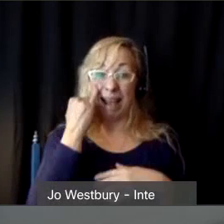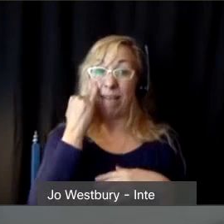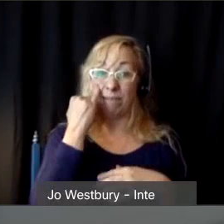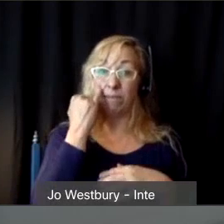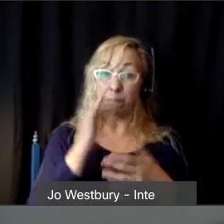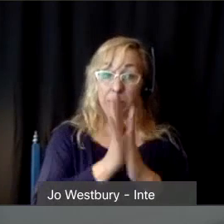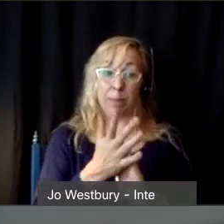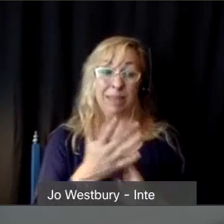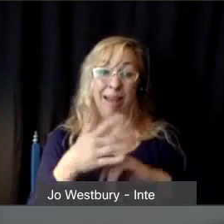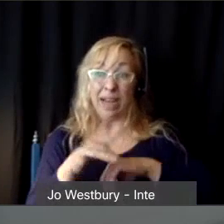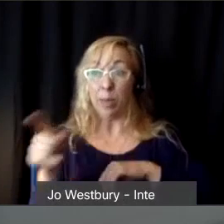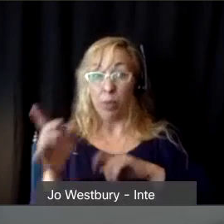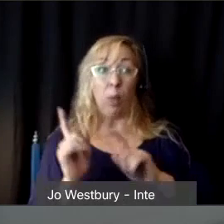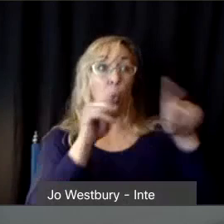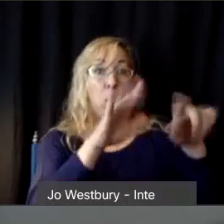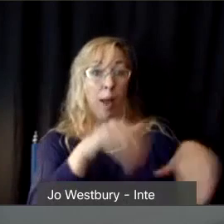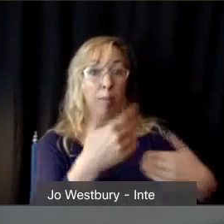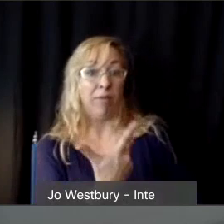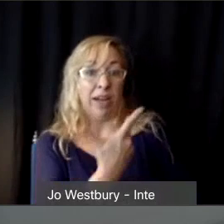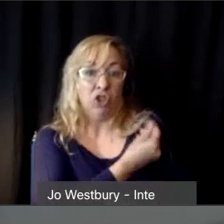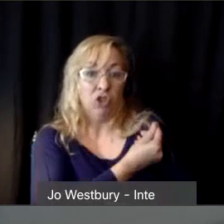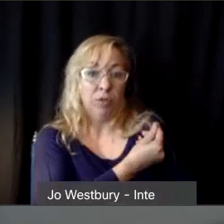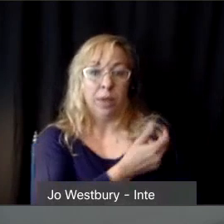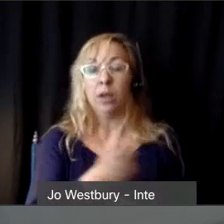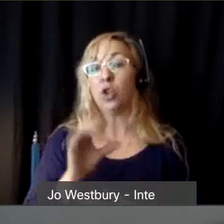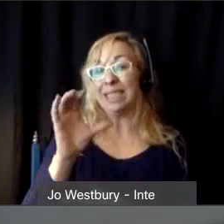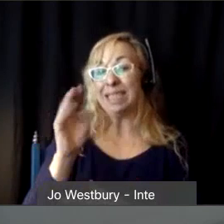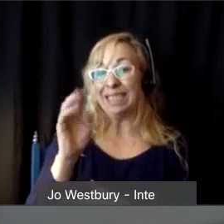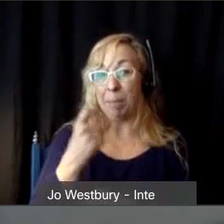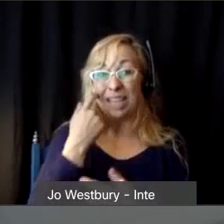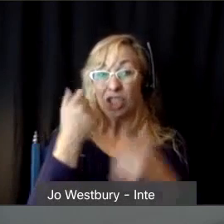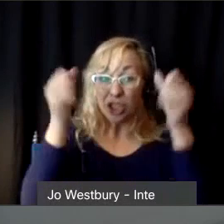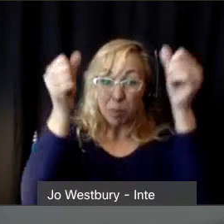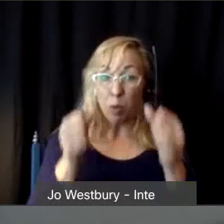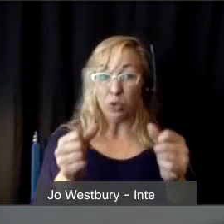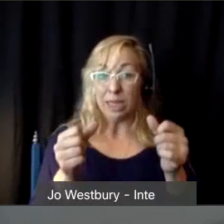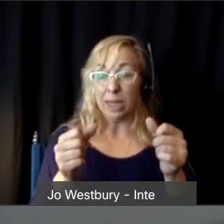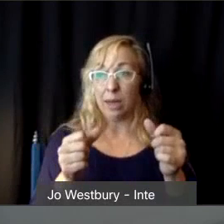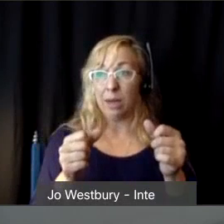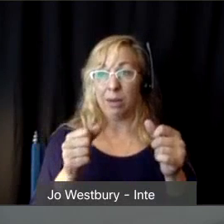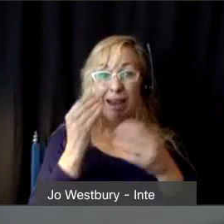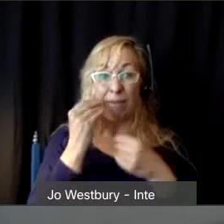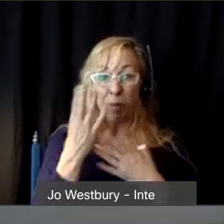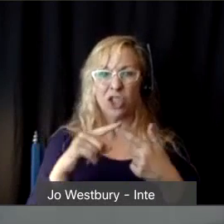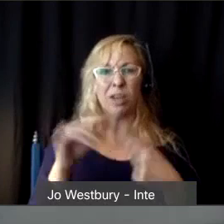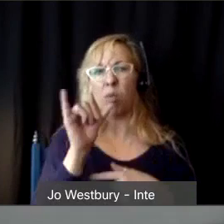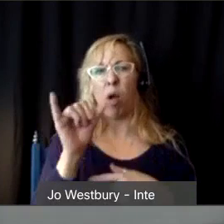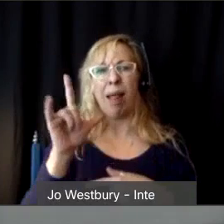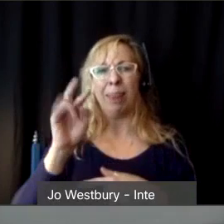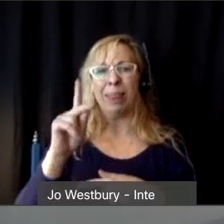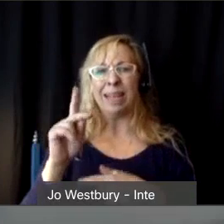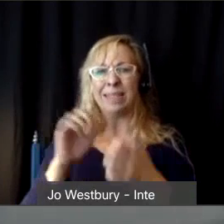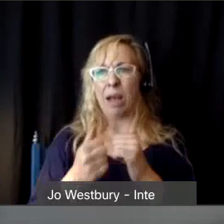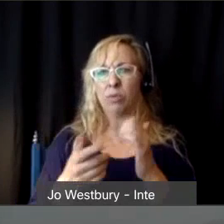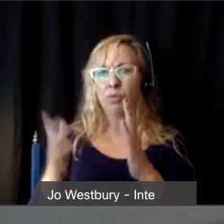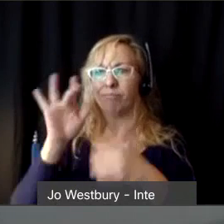And so CMS basically posts this information to their website, as well as provide additional links